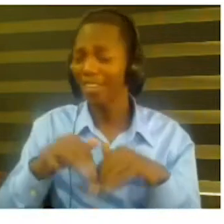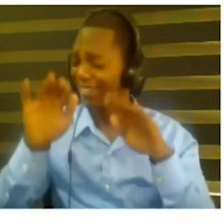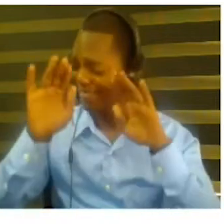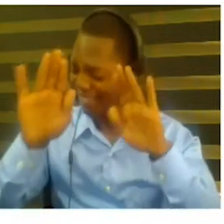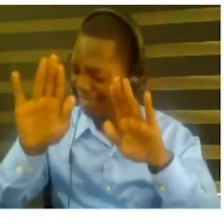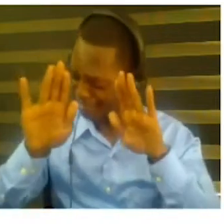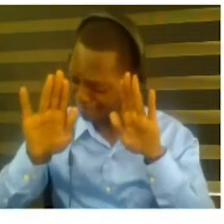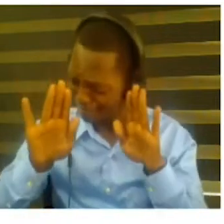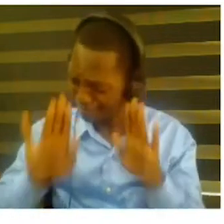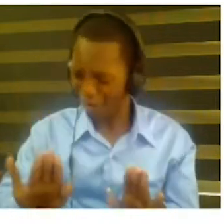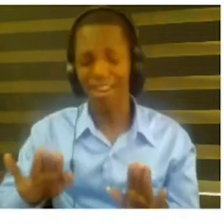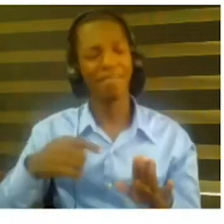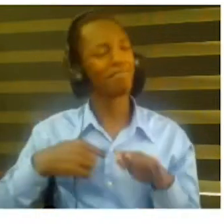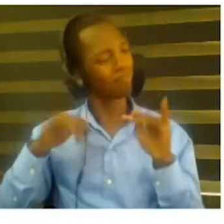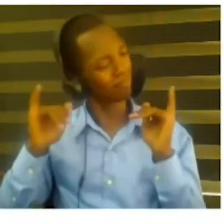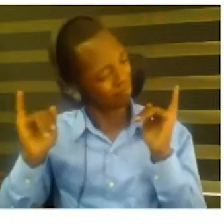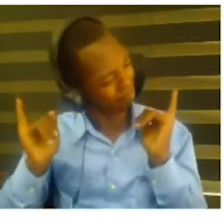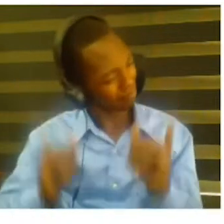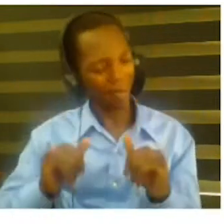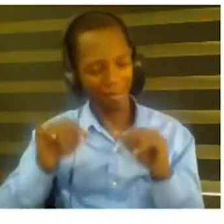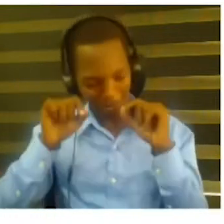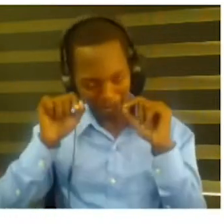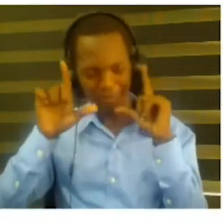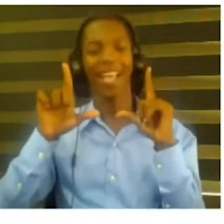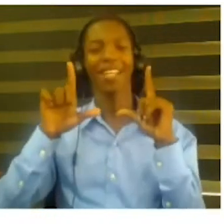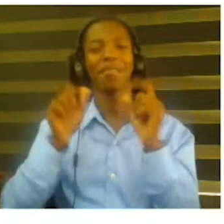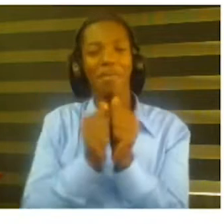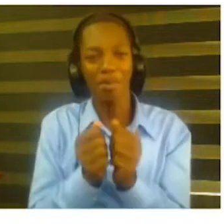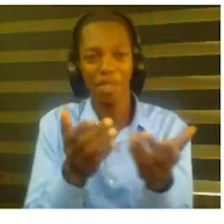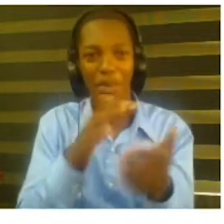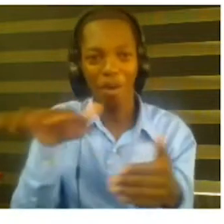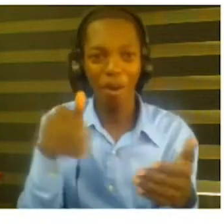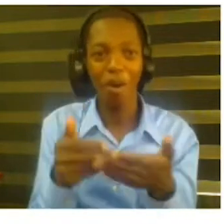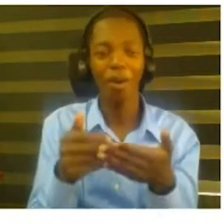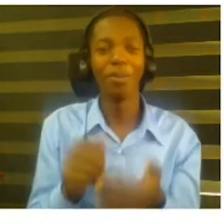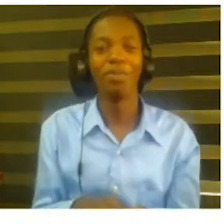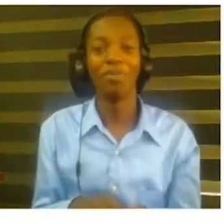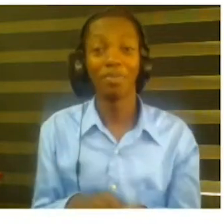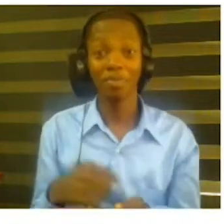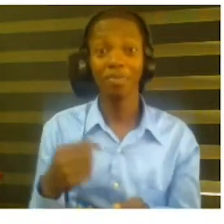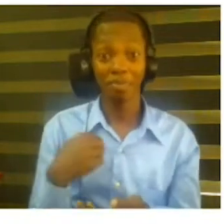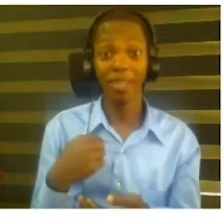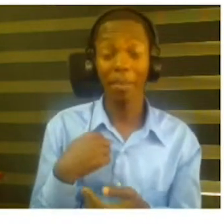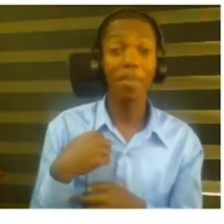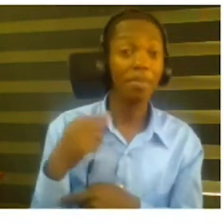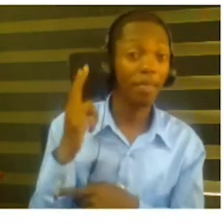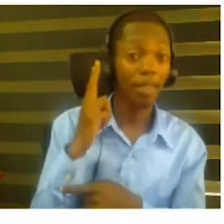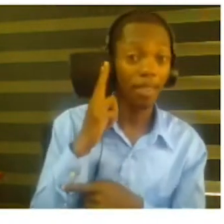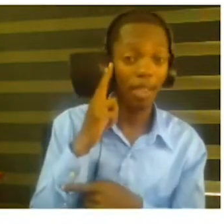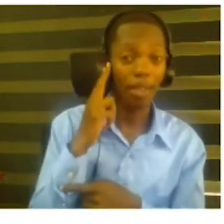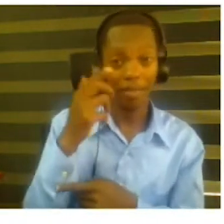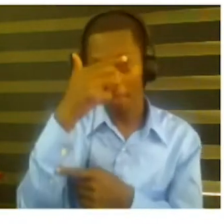be with everyone here. As you heard, I'm deafblind. I have limited vision and